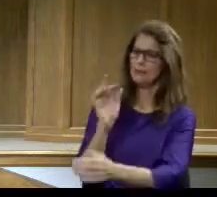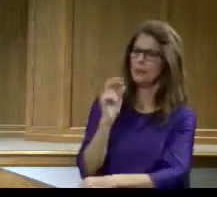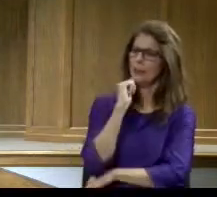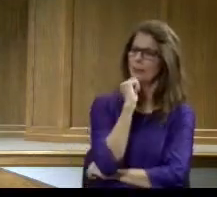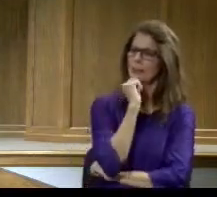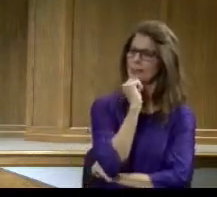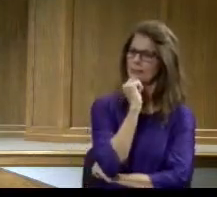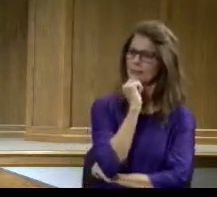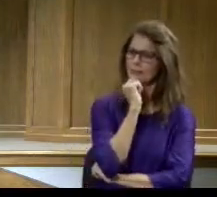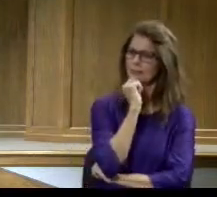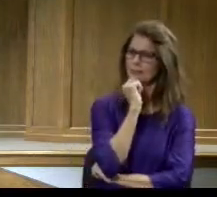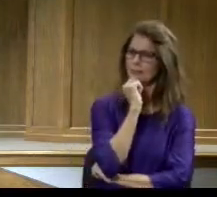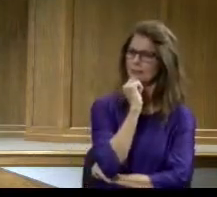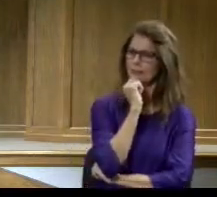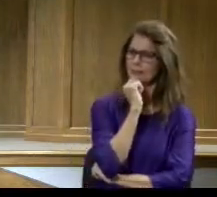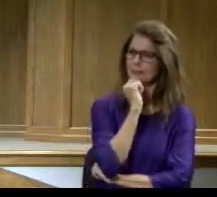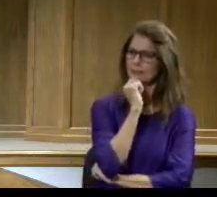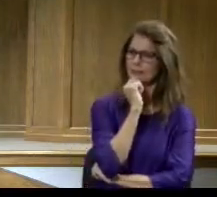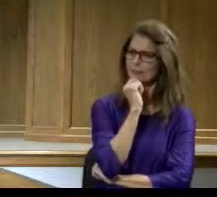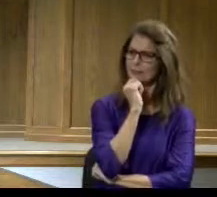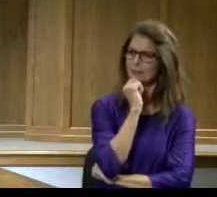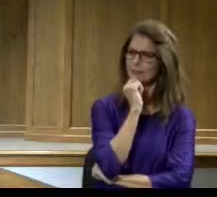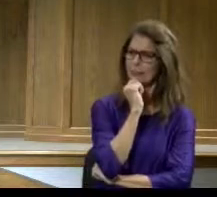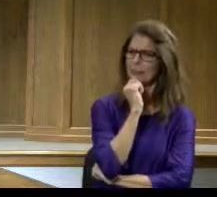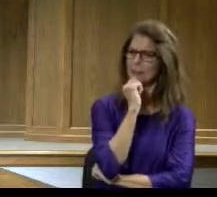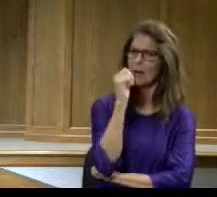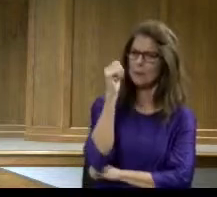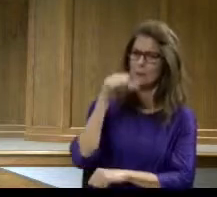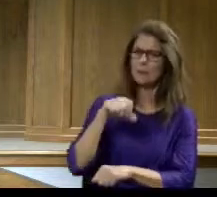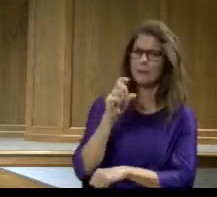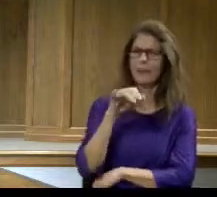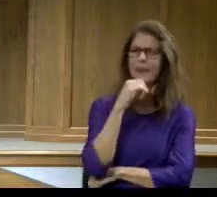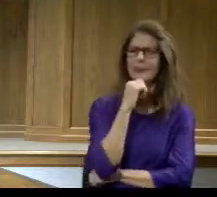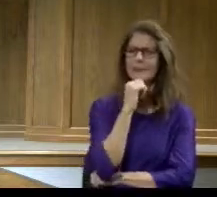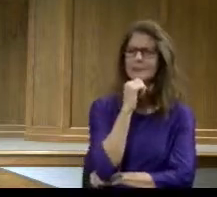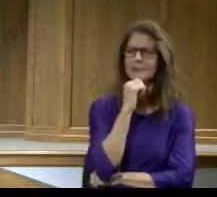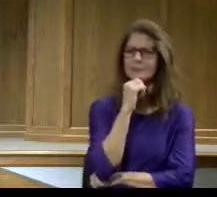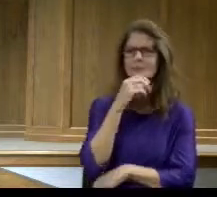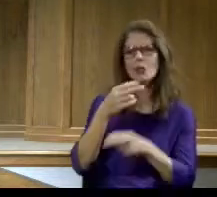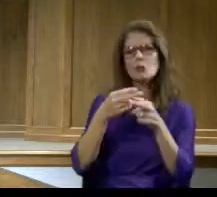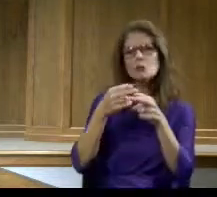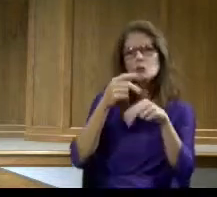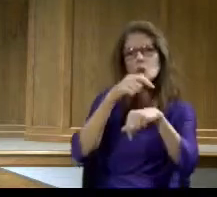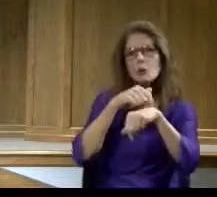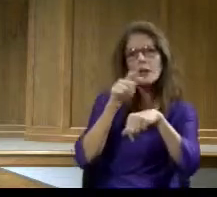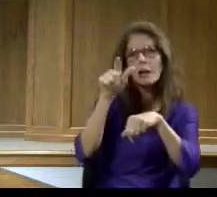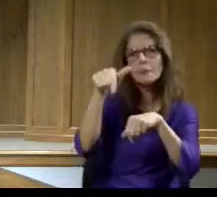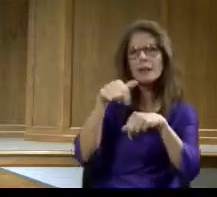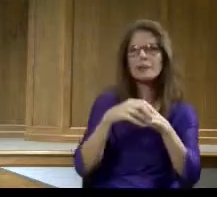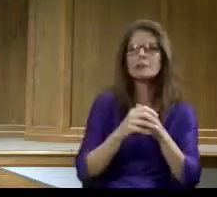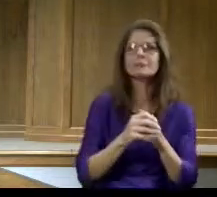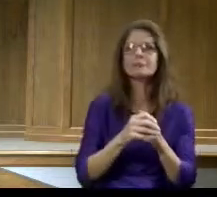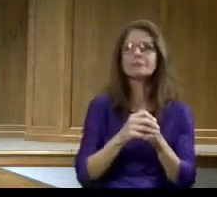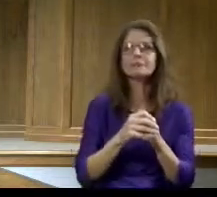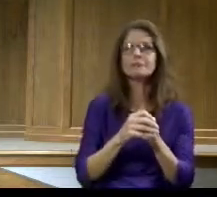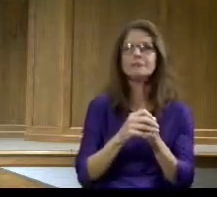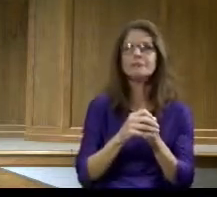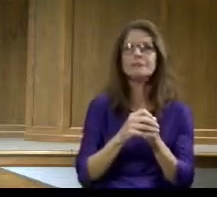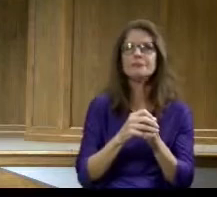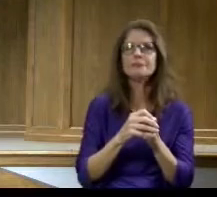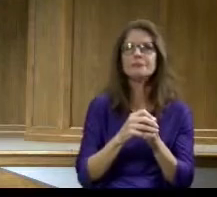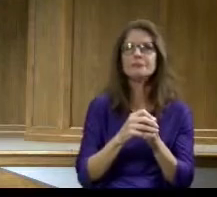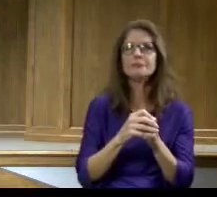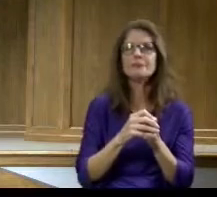Didn't seem like it was too much later that our neighbor, let me see, coming out our front door, about